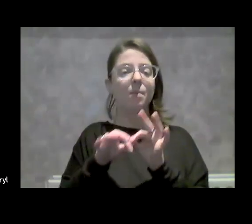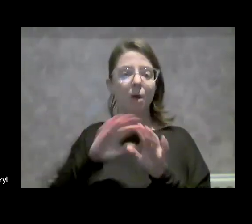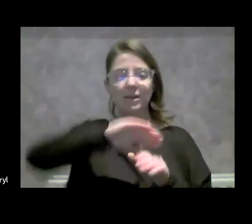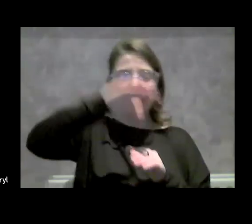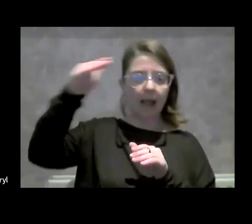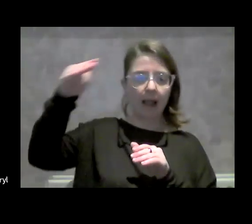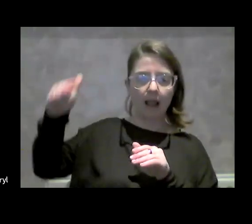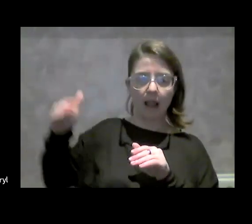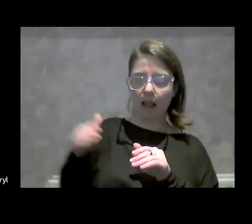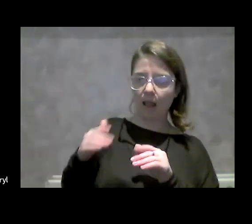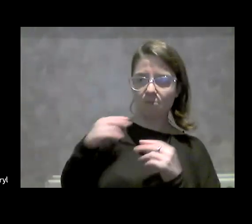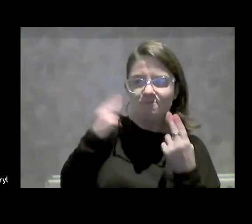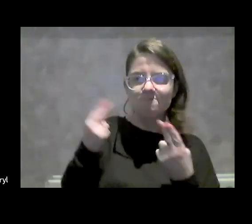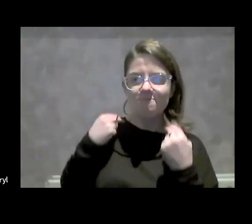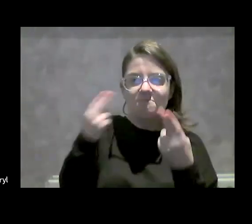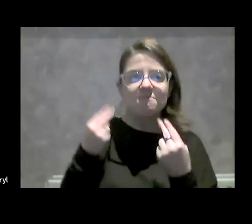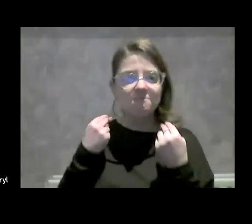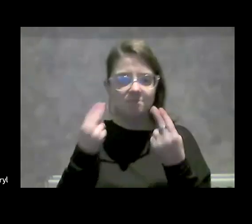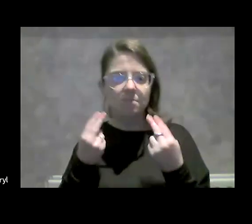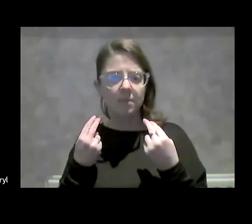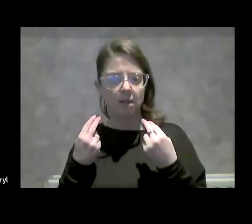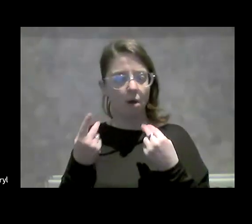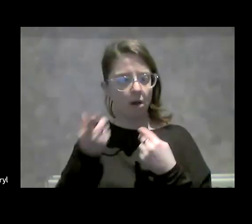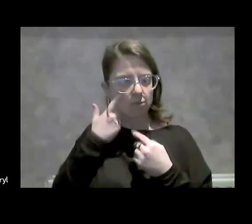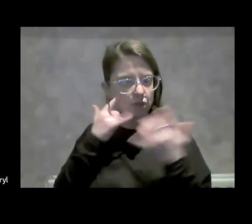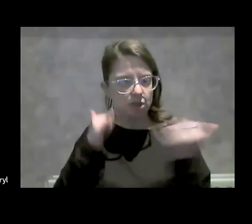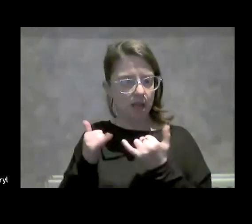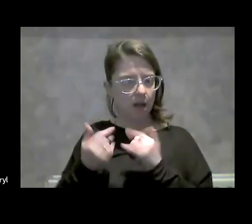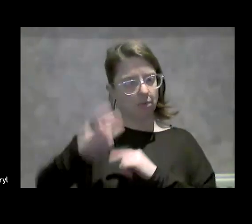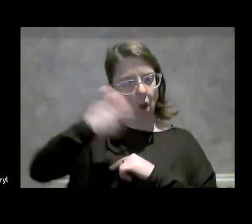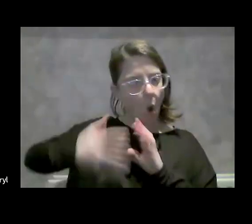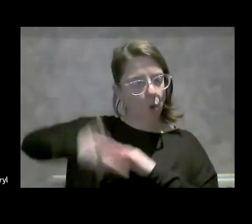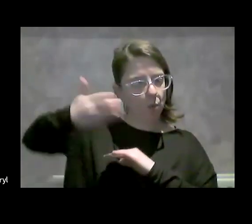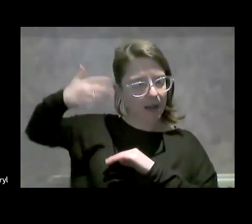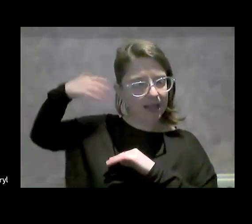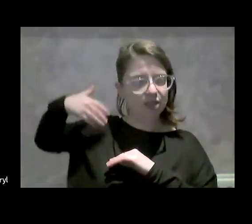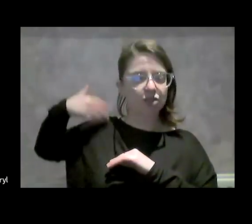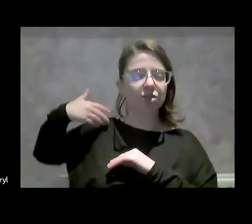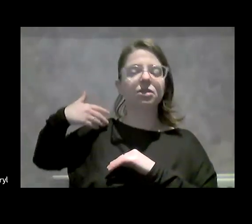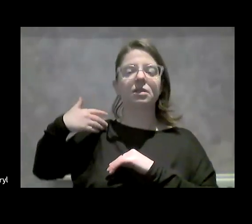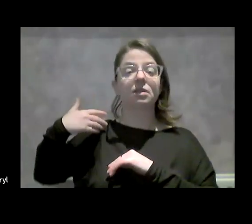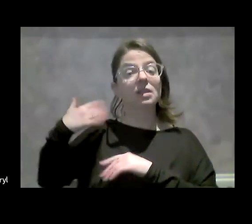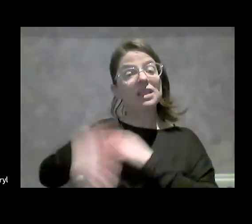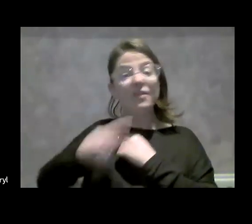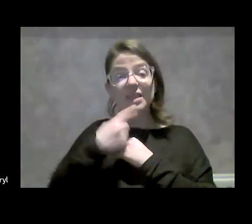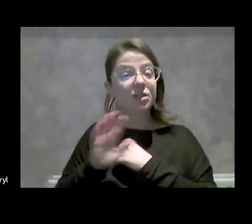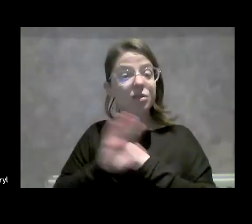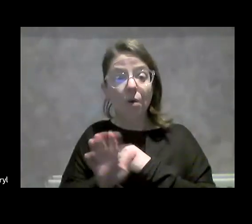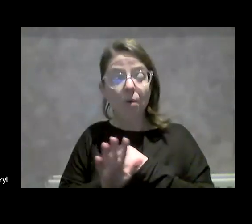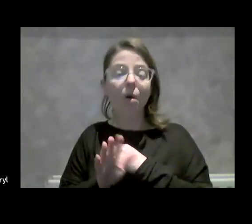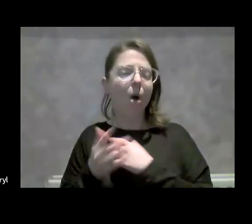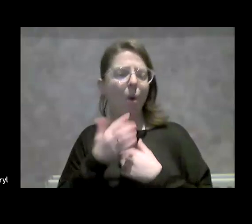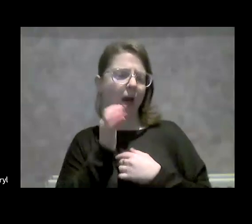Sisyphus, in case I ever need to see what baggage I have, open up. She never says no, asks how you are,